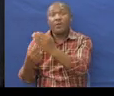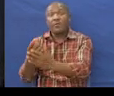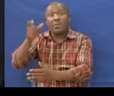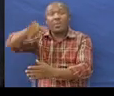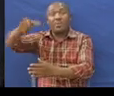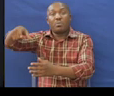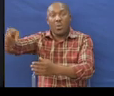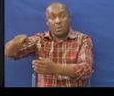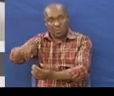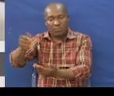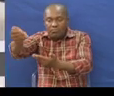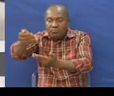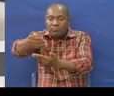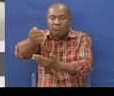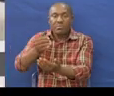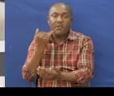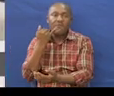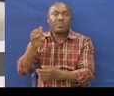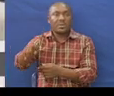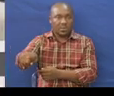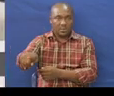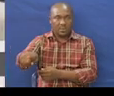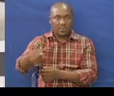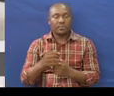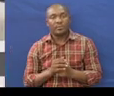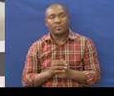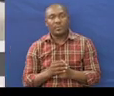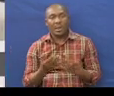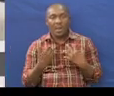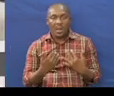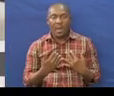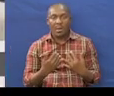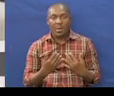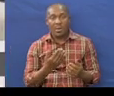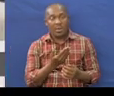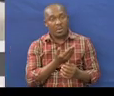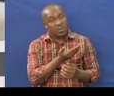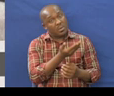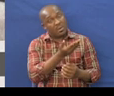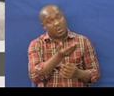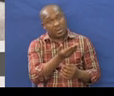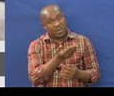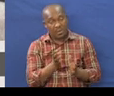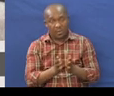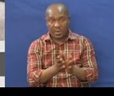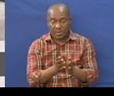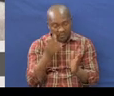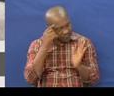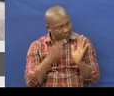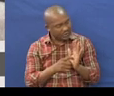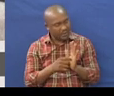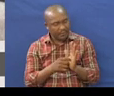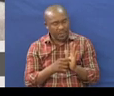respondents. So now, in other words, for example, you are conducting a